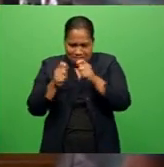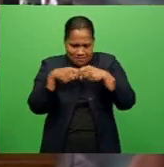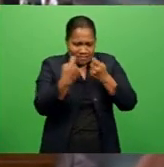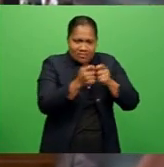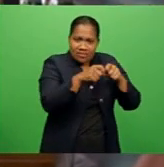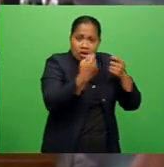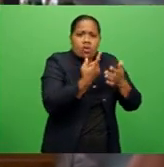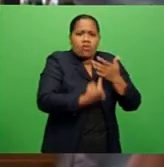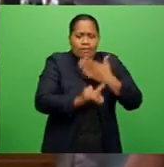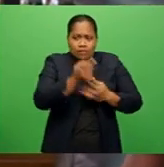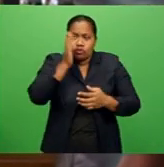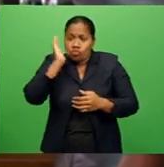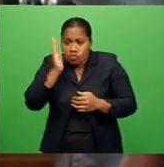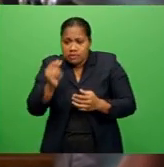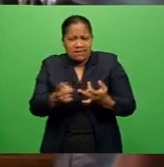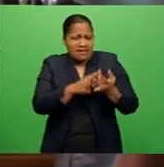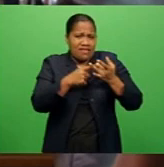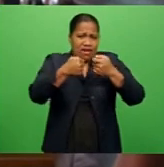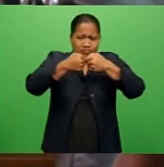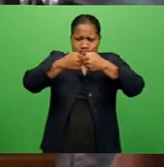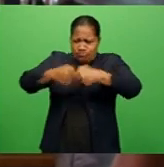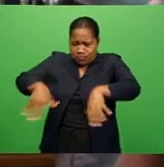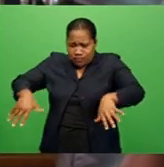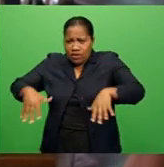damaged government